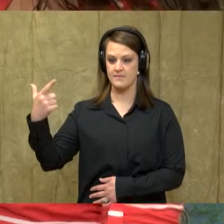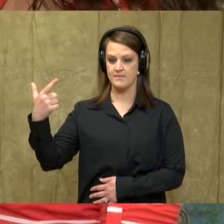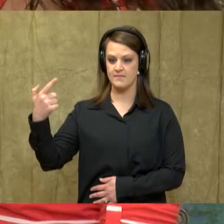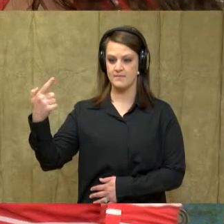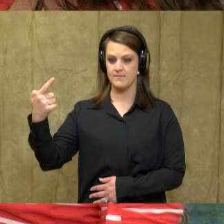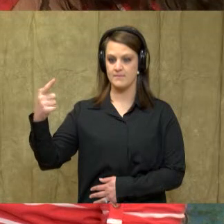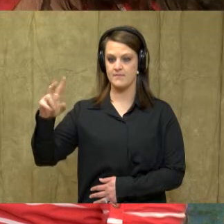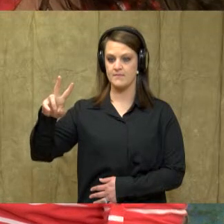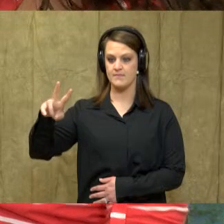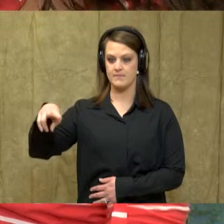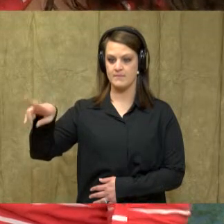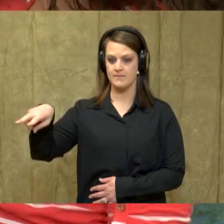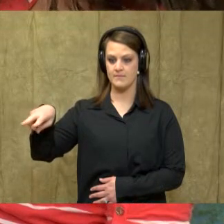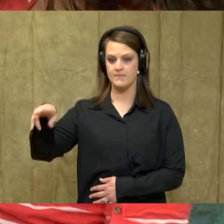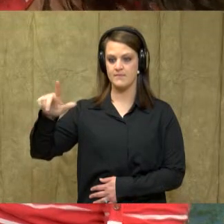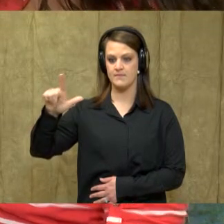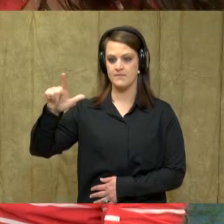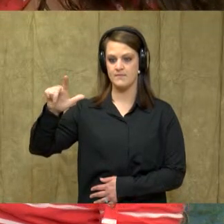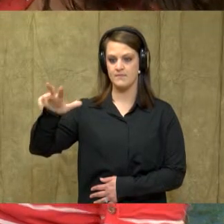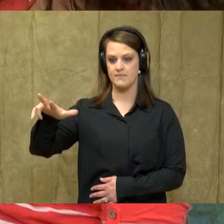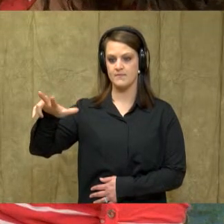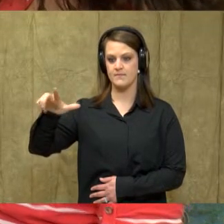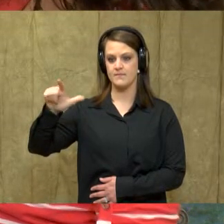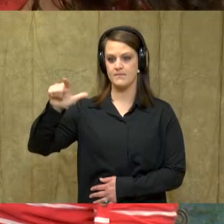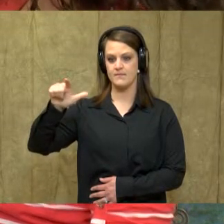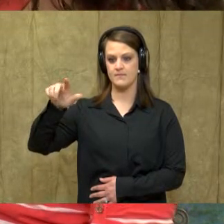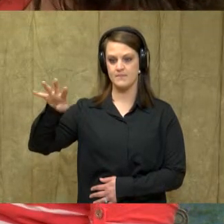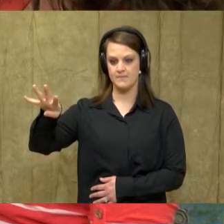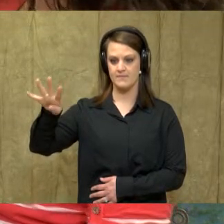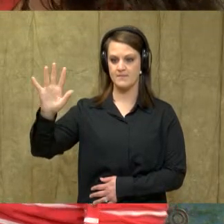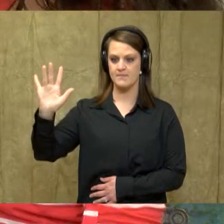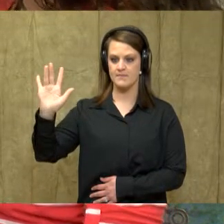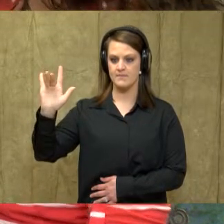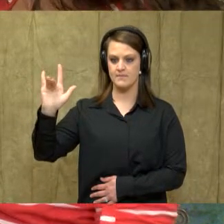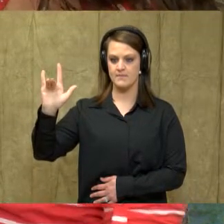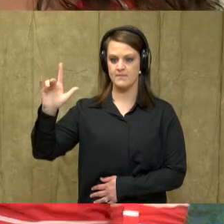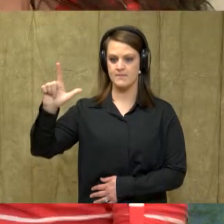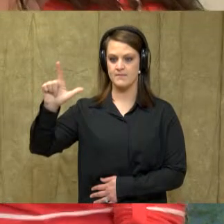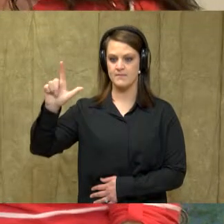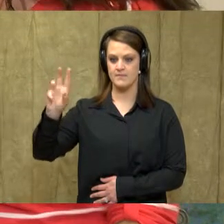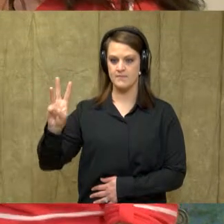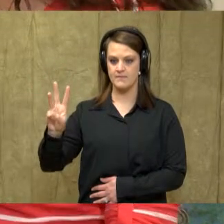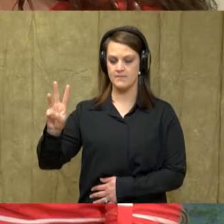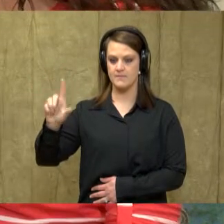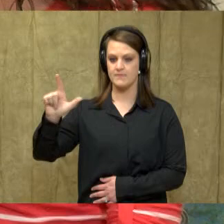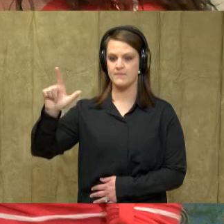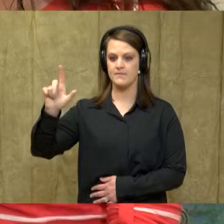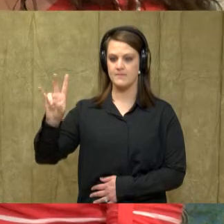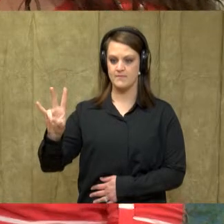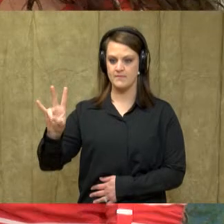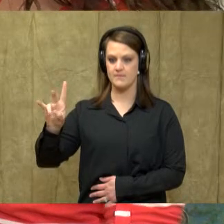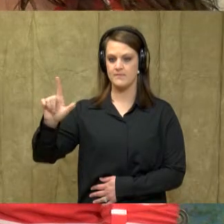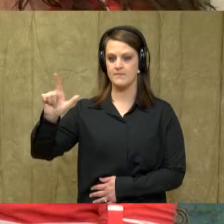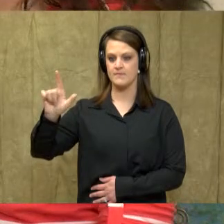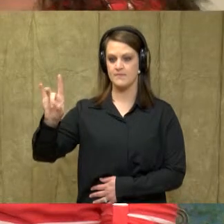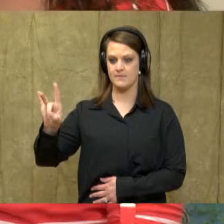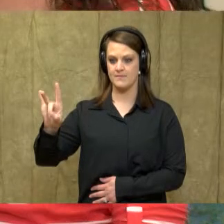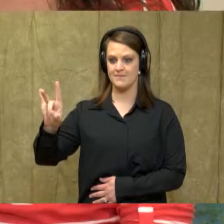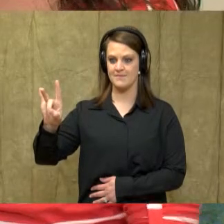20, 21, 22, 23, 24, 25, 26,